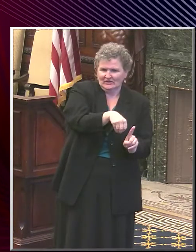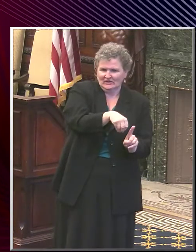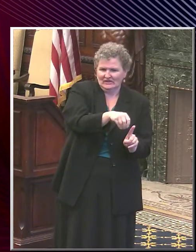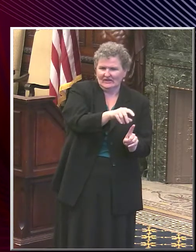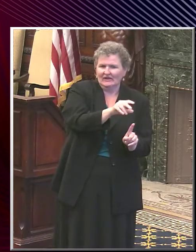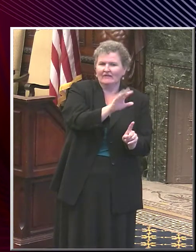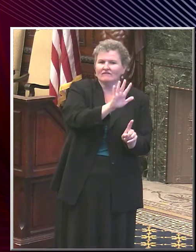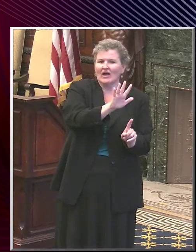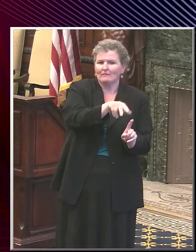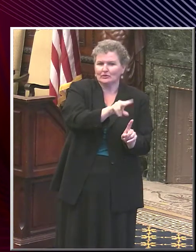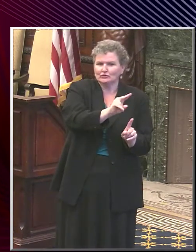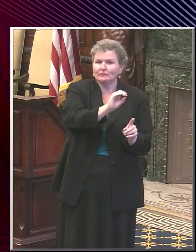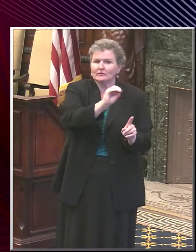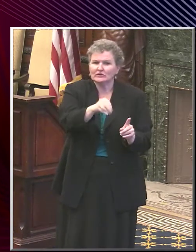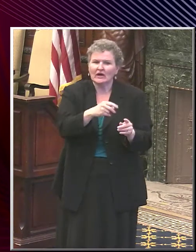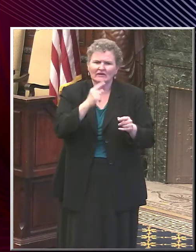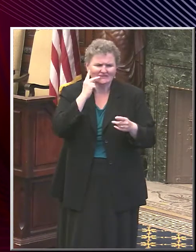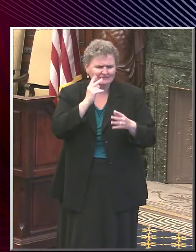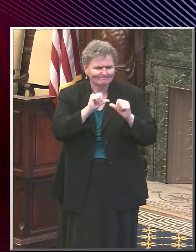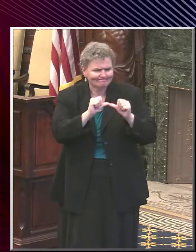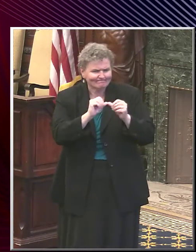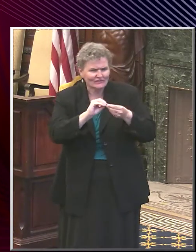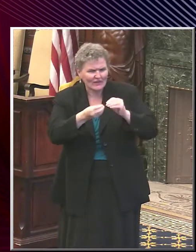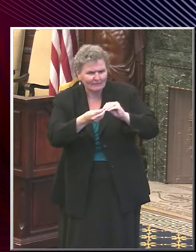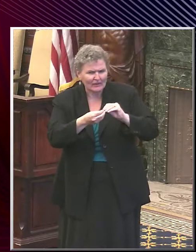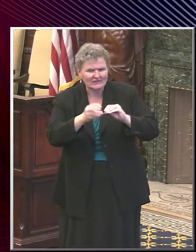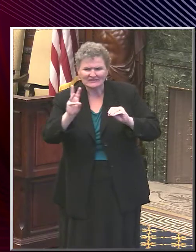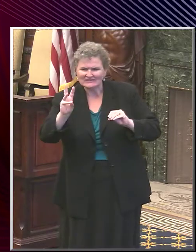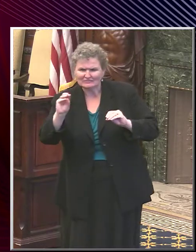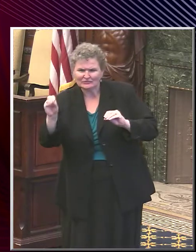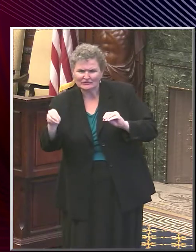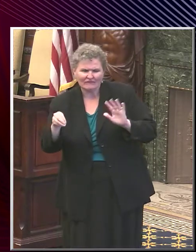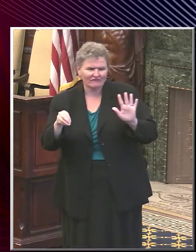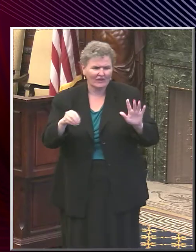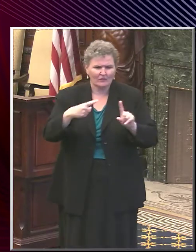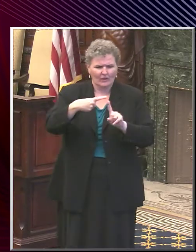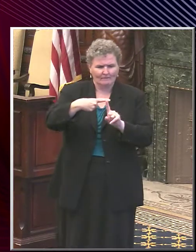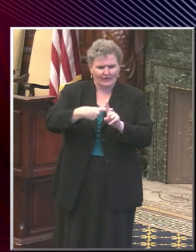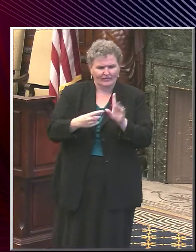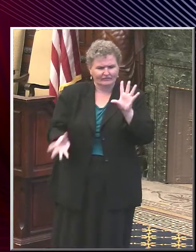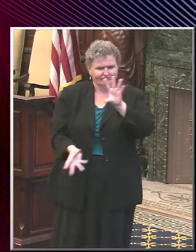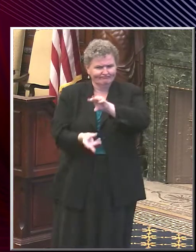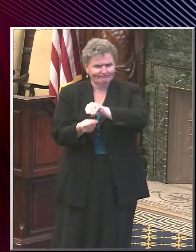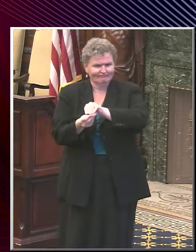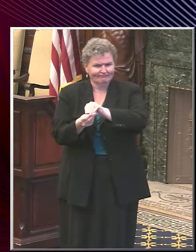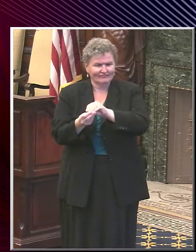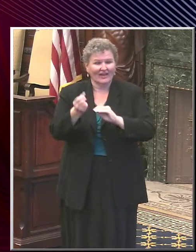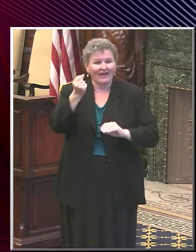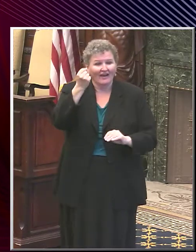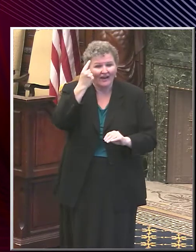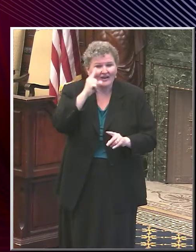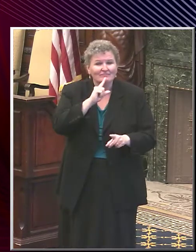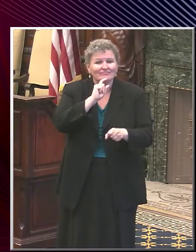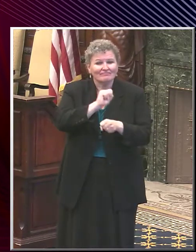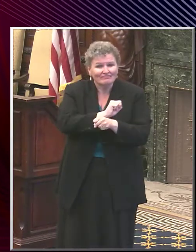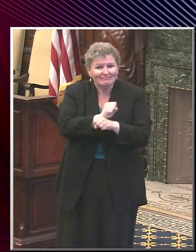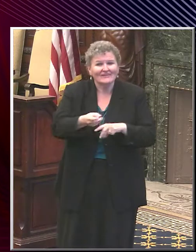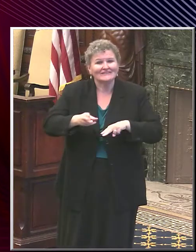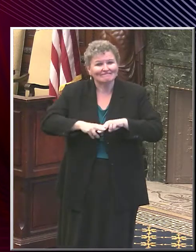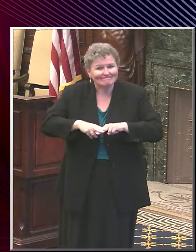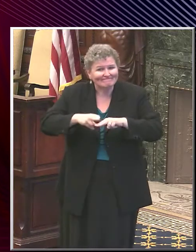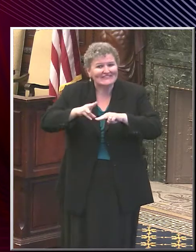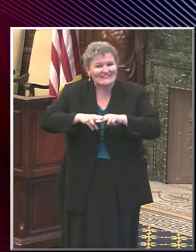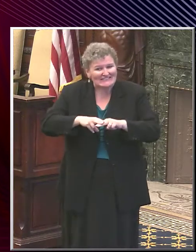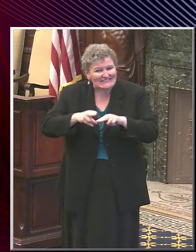We've been between 5 and 6% over the last month or so. But still, there's no denying that there's a significantly increased trend